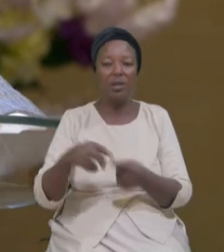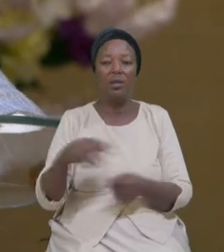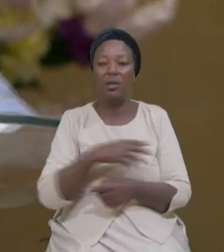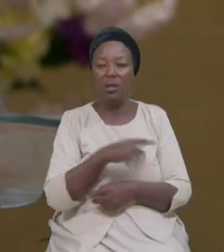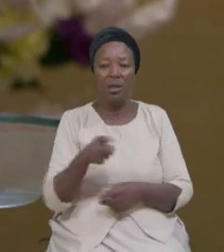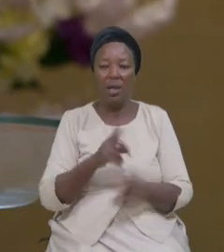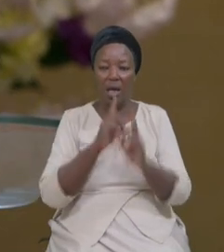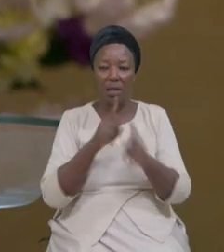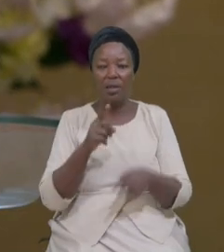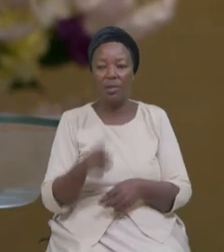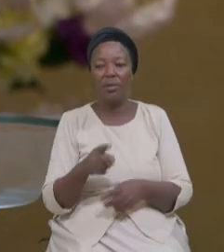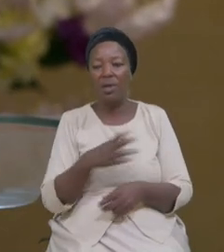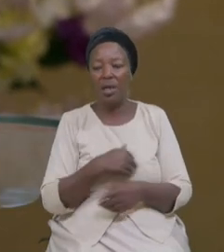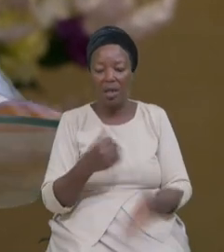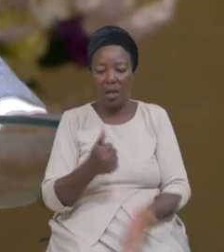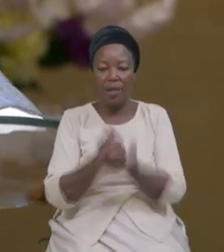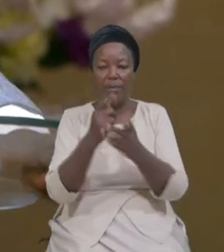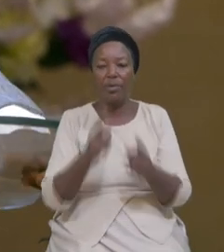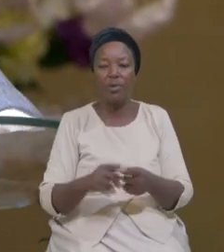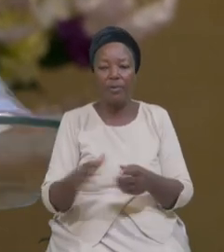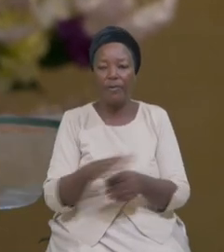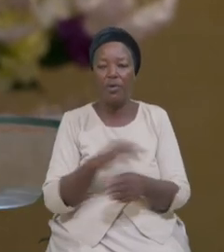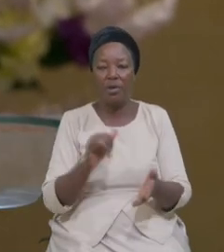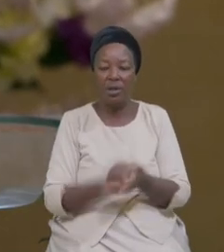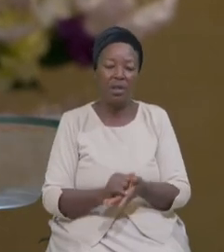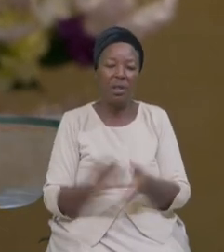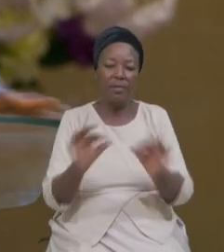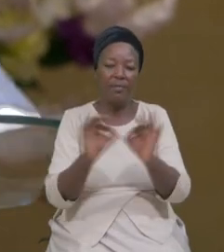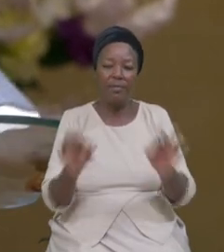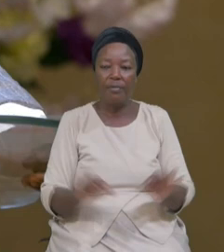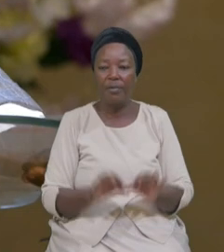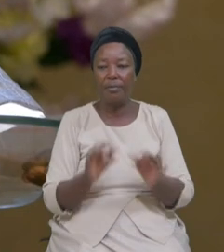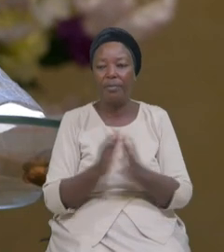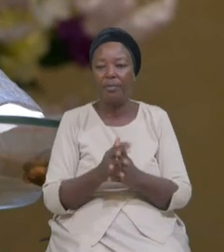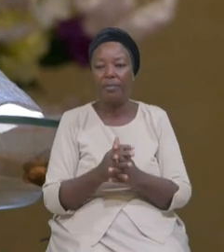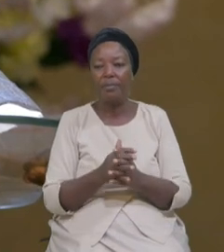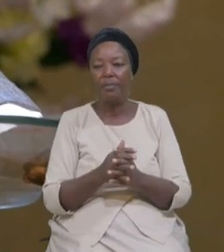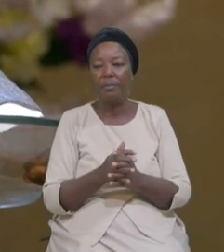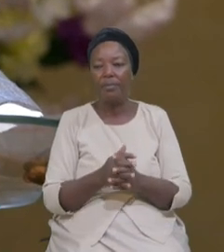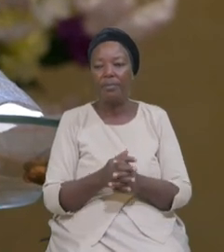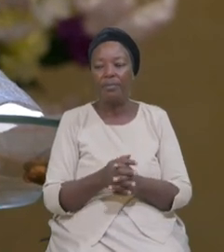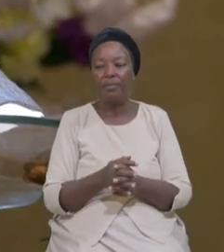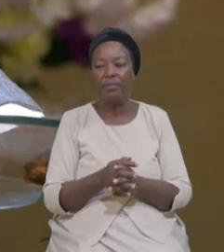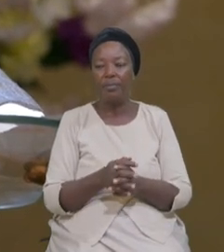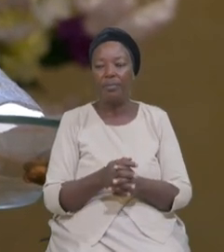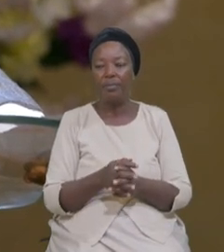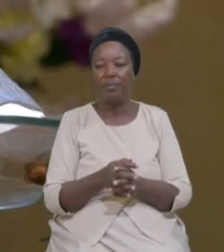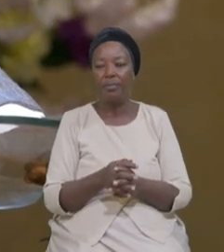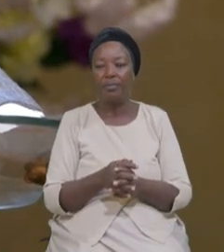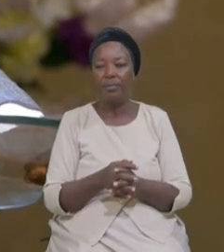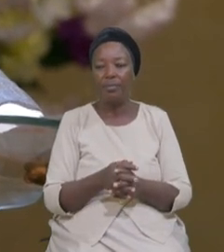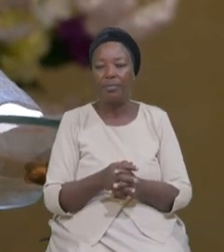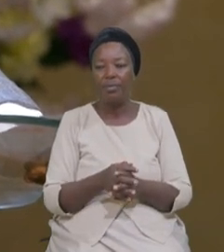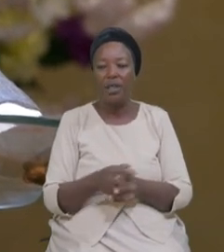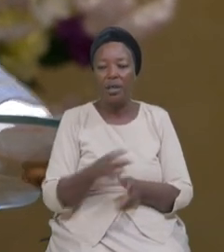keep standing. They will come around you and give you, you know, the sleep to feel. They will